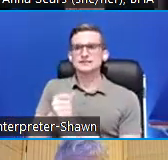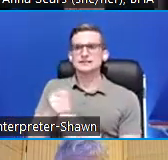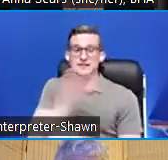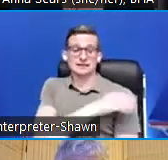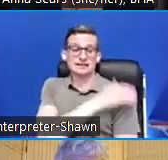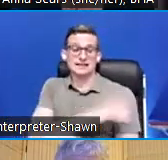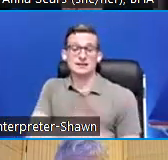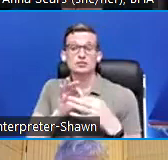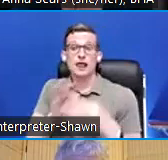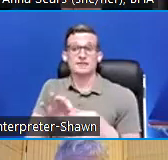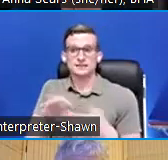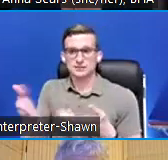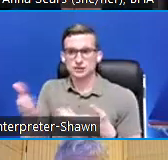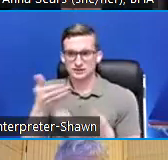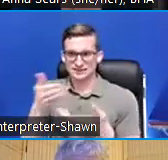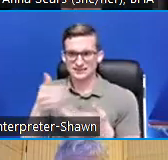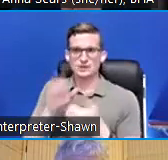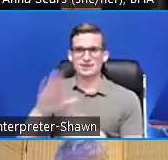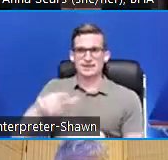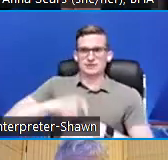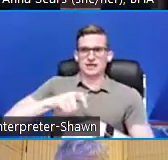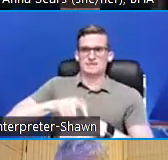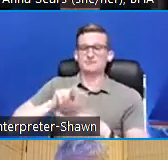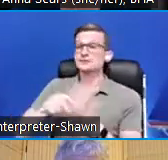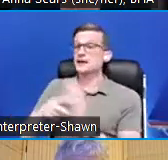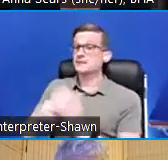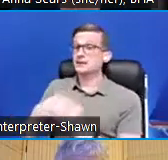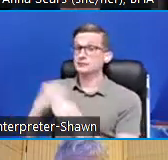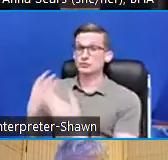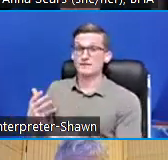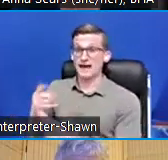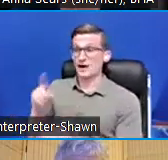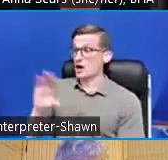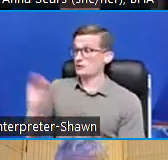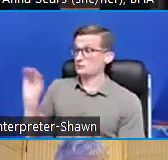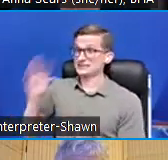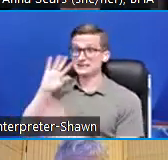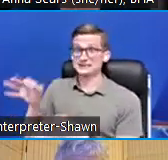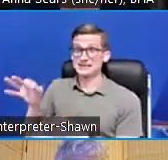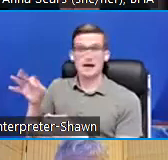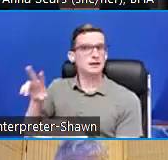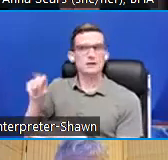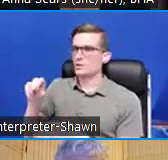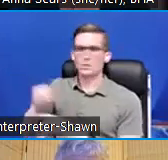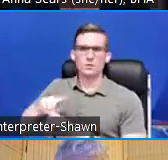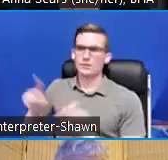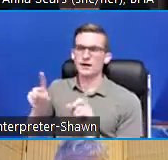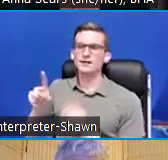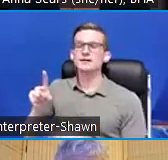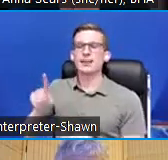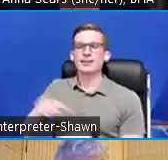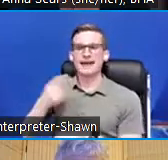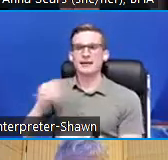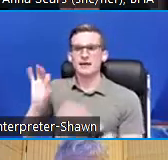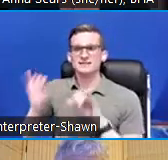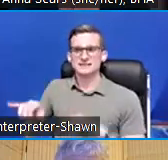that the provider 100% determines that length of stay, but this is one step in the direction of making sure that the clinical